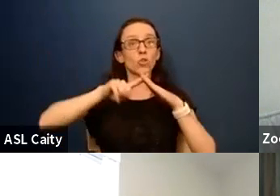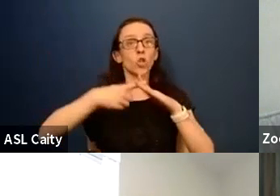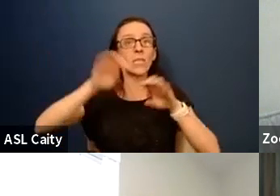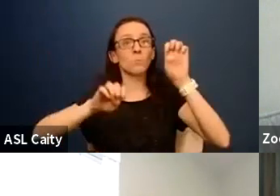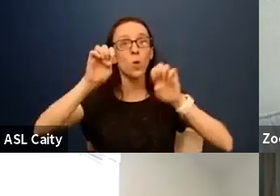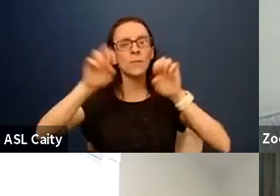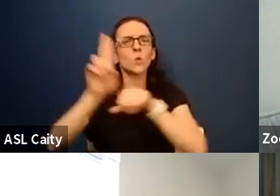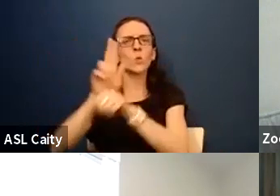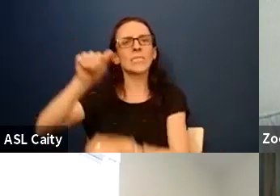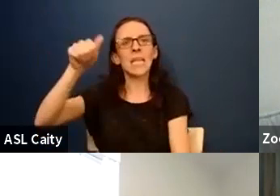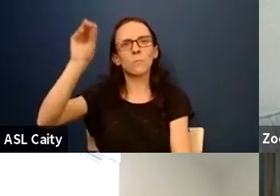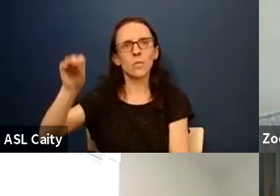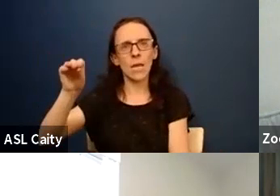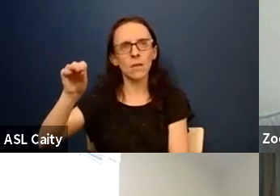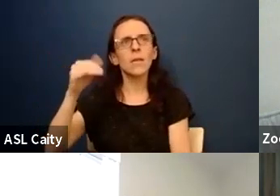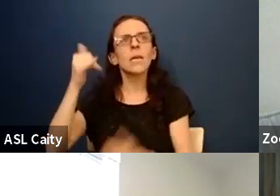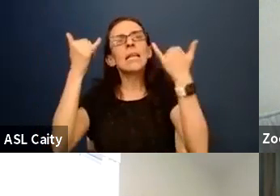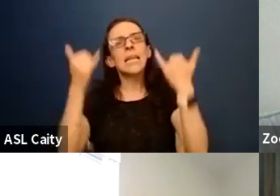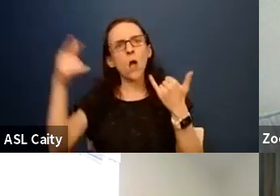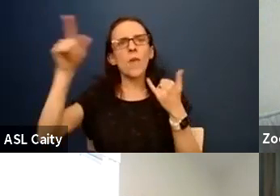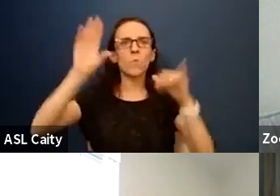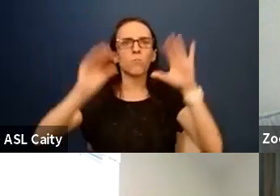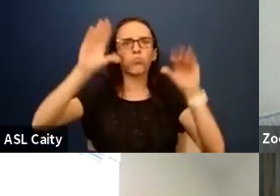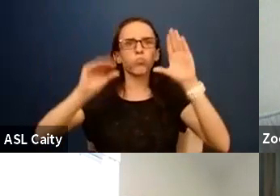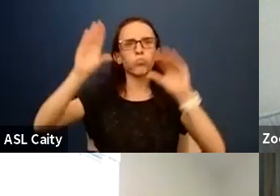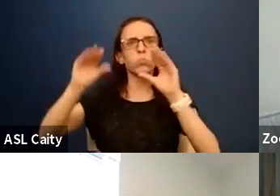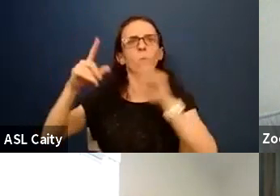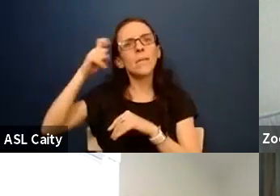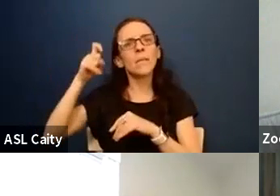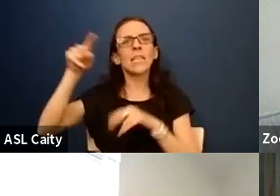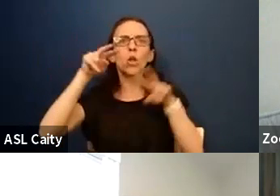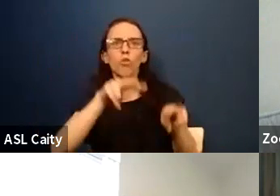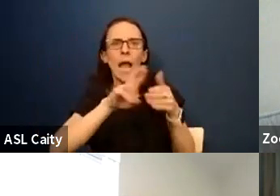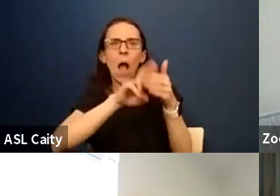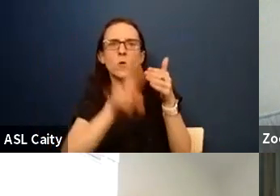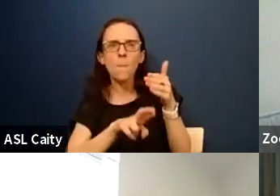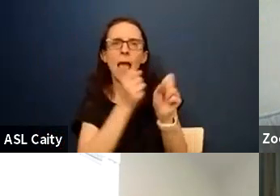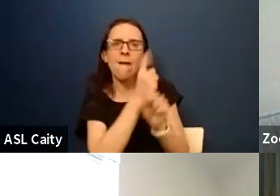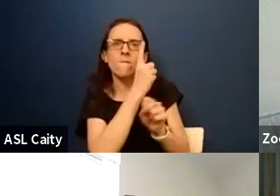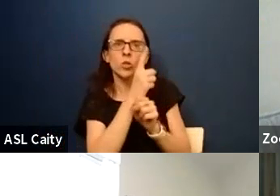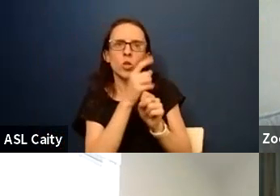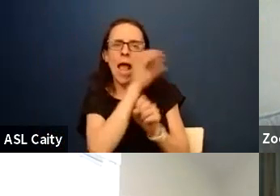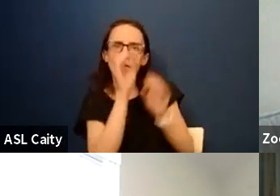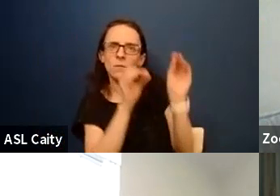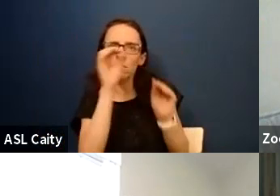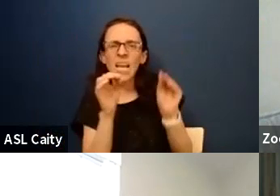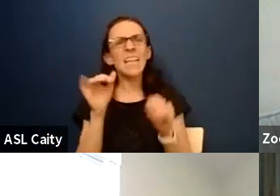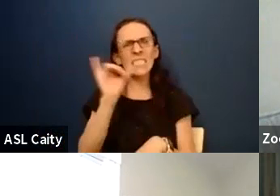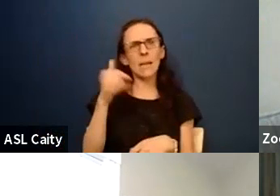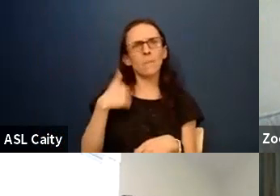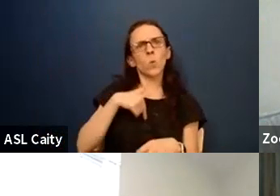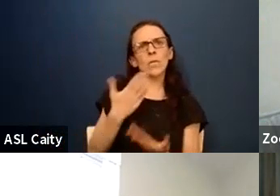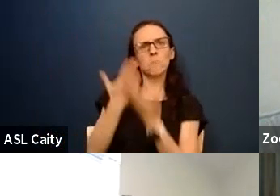Mhm. Now they've adjusted because they're doing what we've proposed to do, which is study the outcomes every year. So Mhm. now I think it's 6%, but that's why I